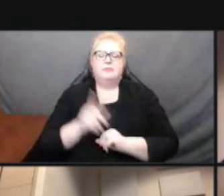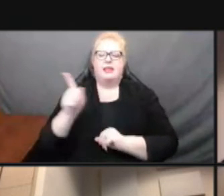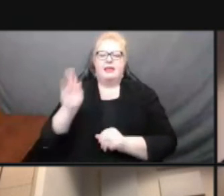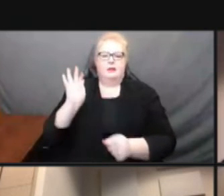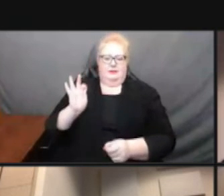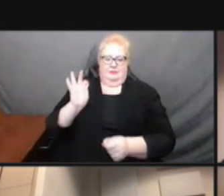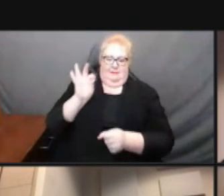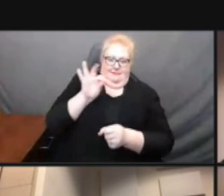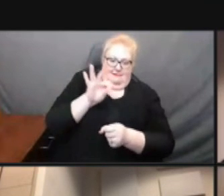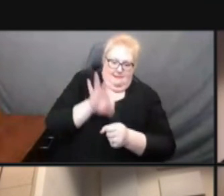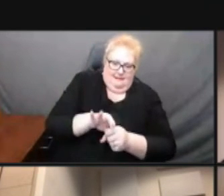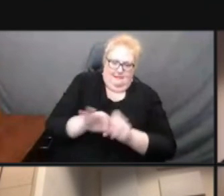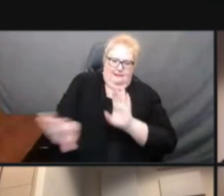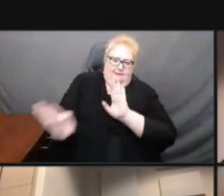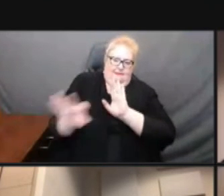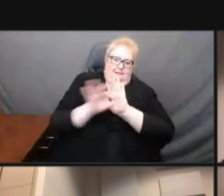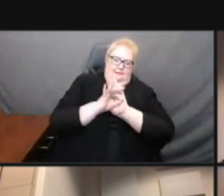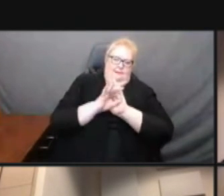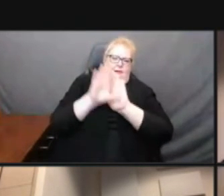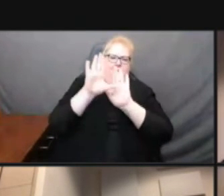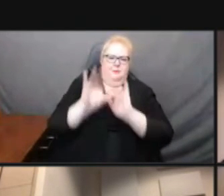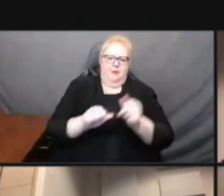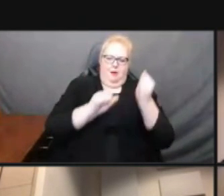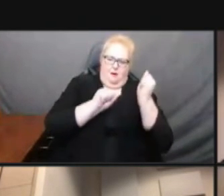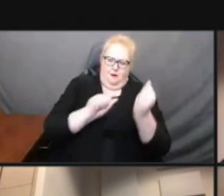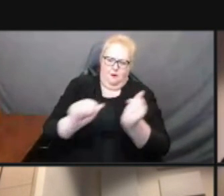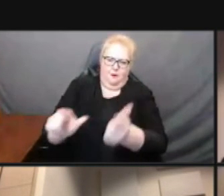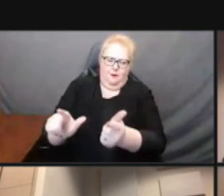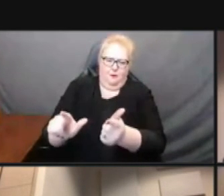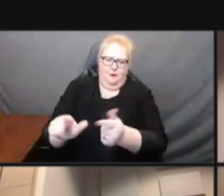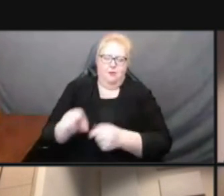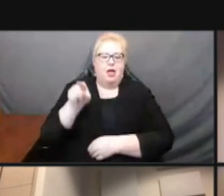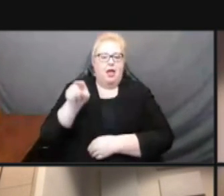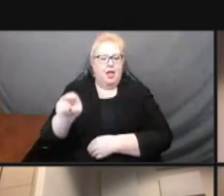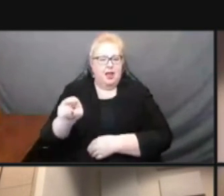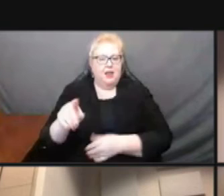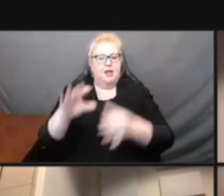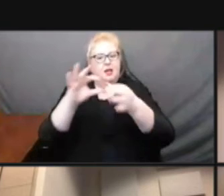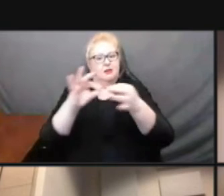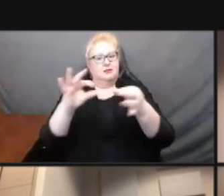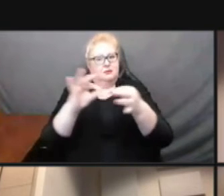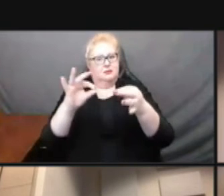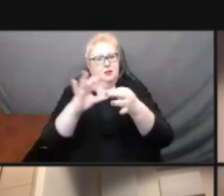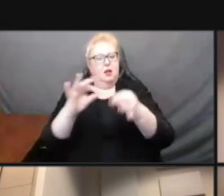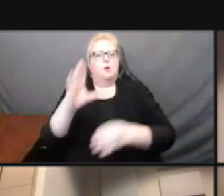them. And he said that he would represent all of them.